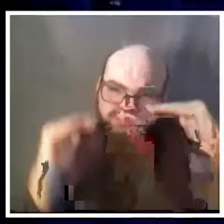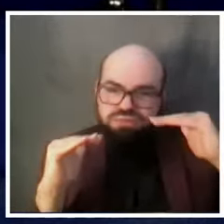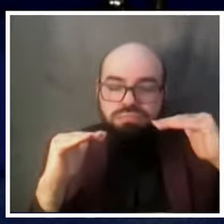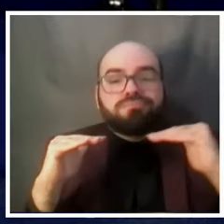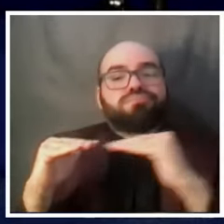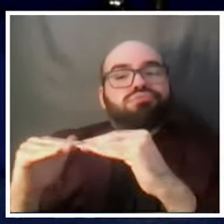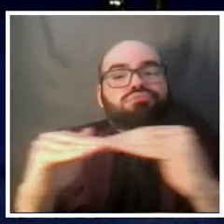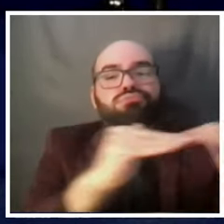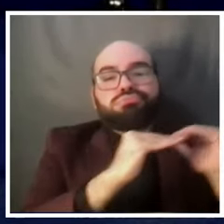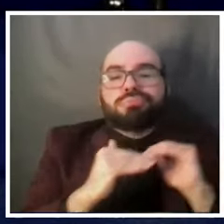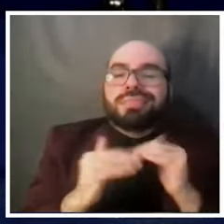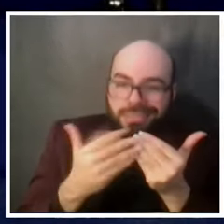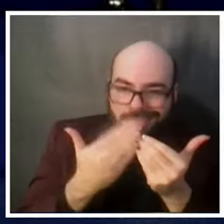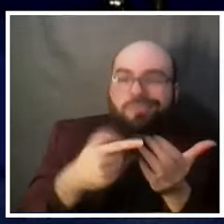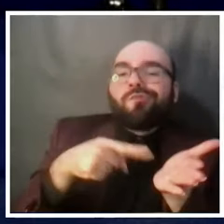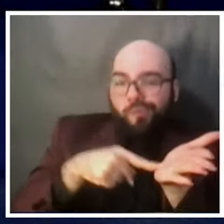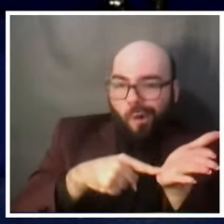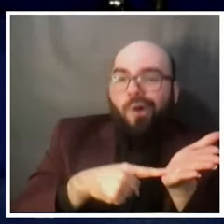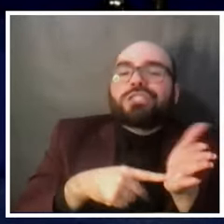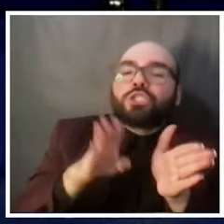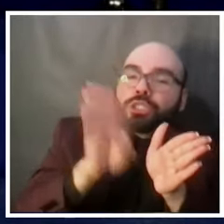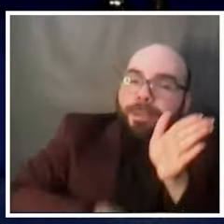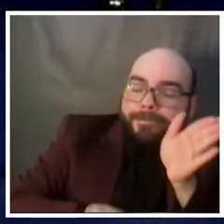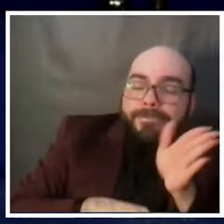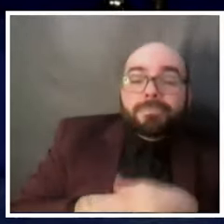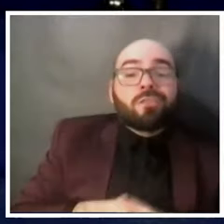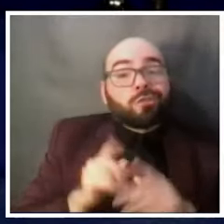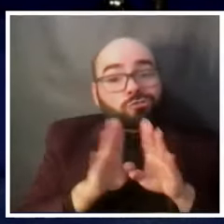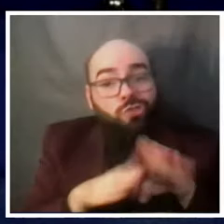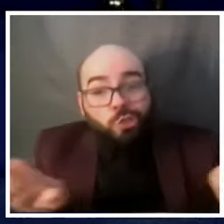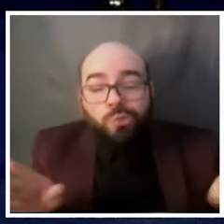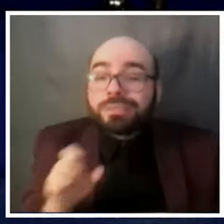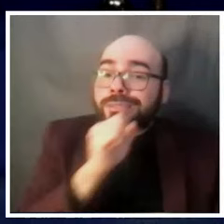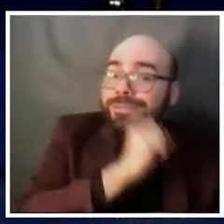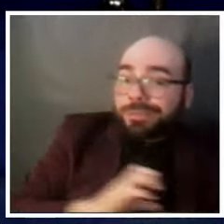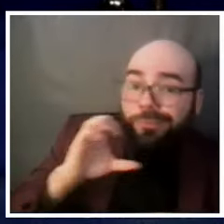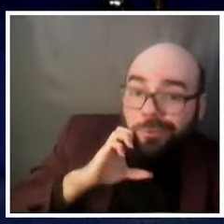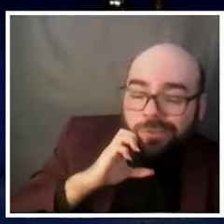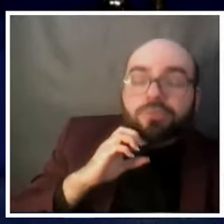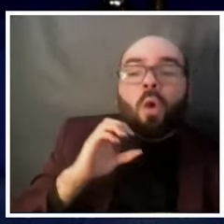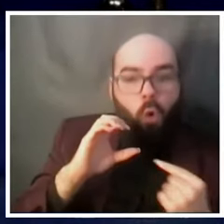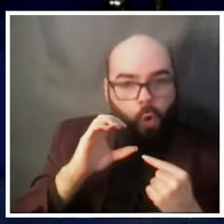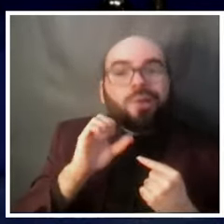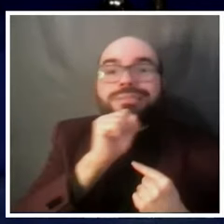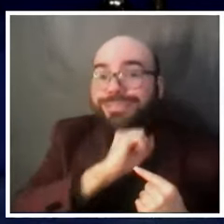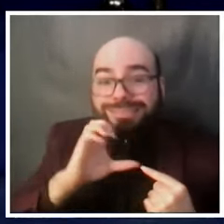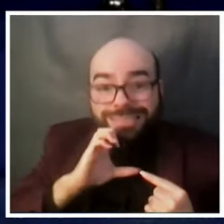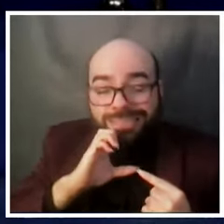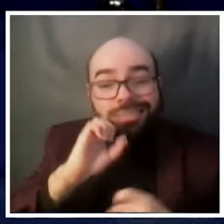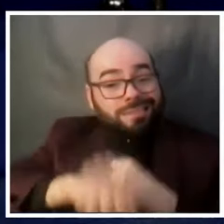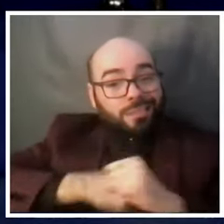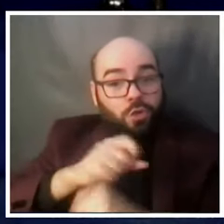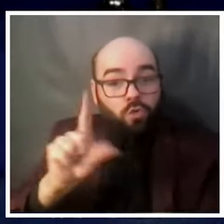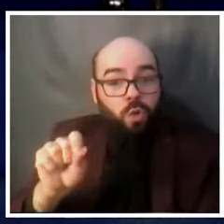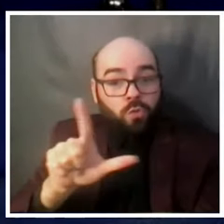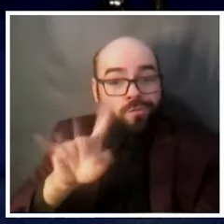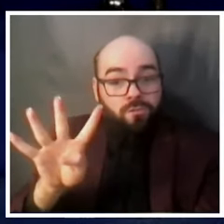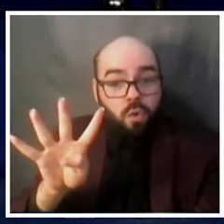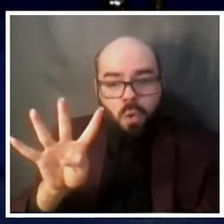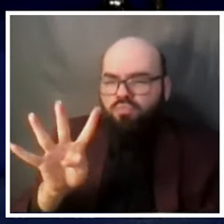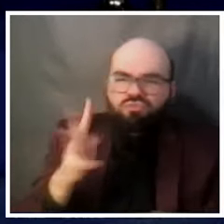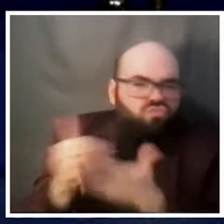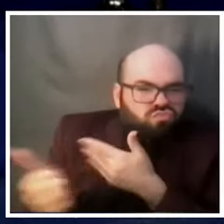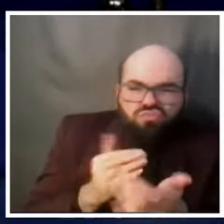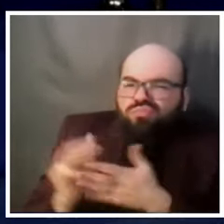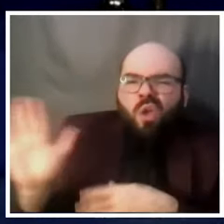for example, seniors beginning in 2024, no matter how much their prescription drug